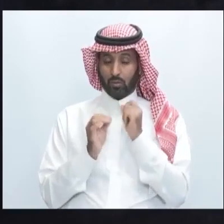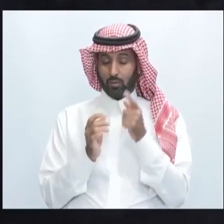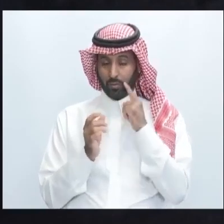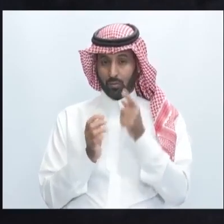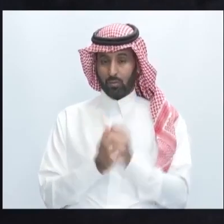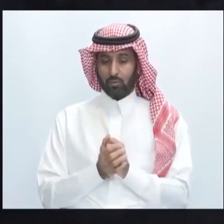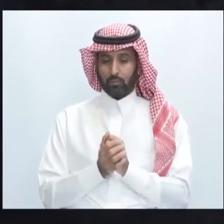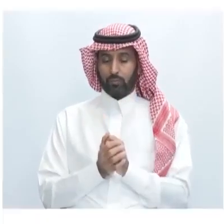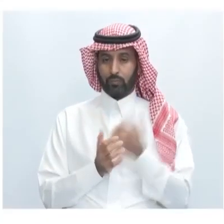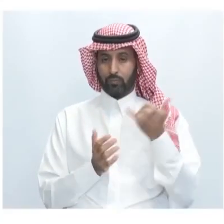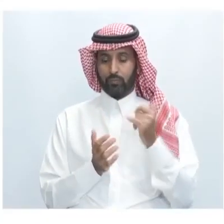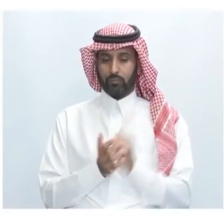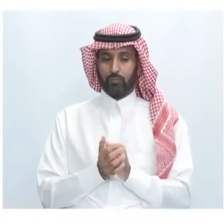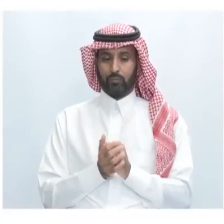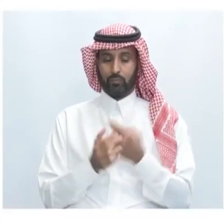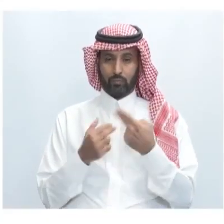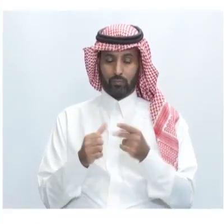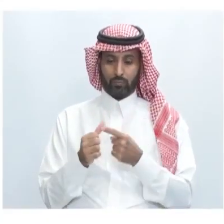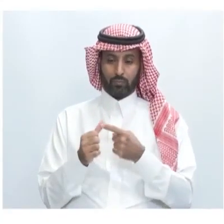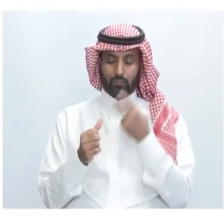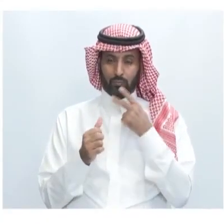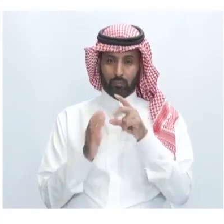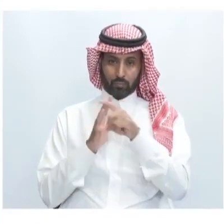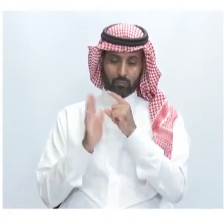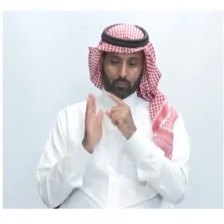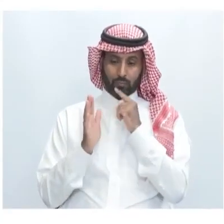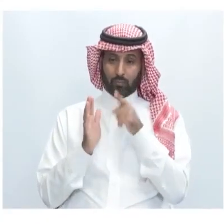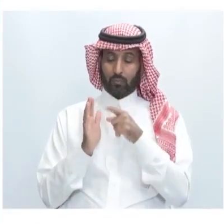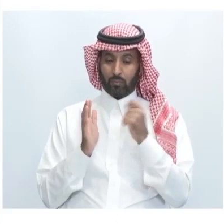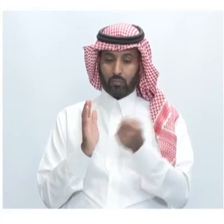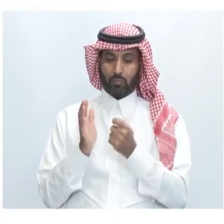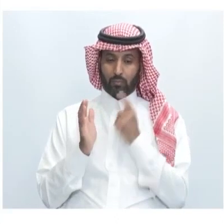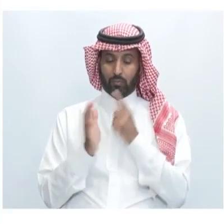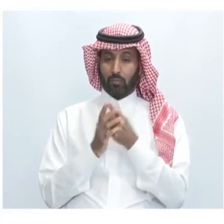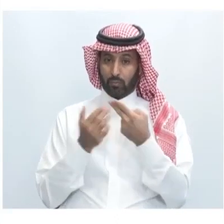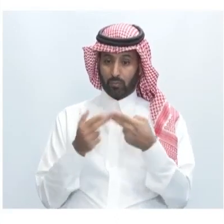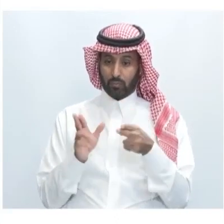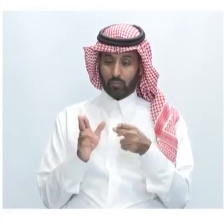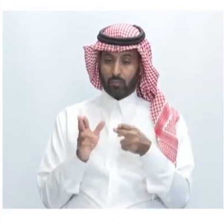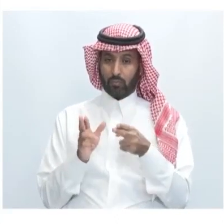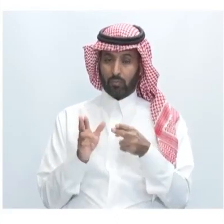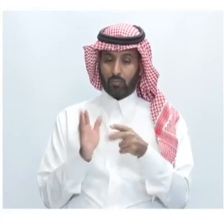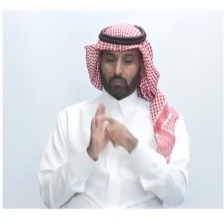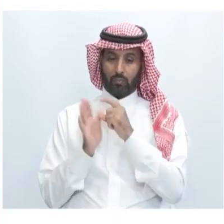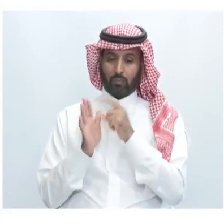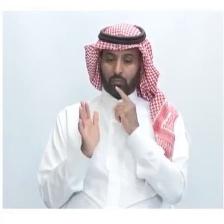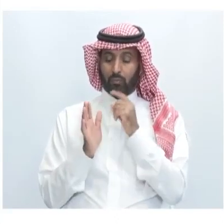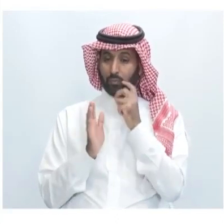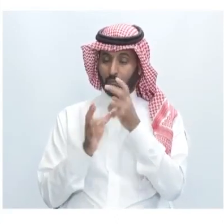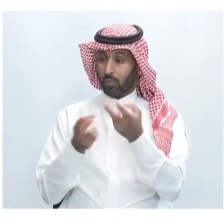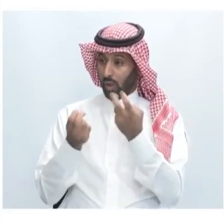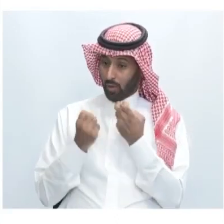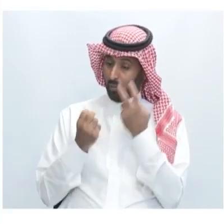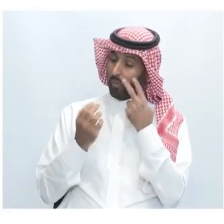extremely important. The first part, the first paragraph of your writing is the introduction. The introduction should grab the